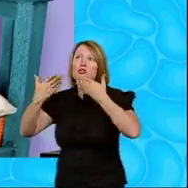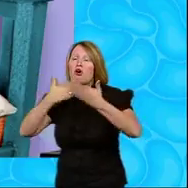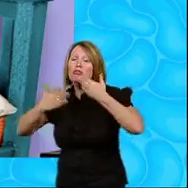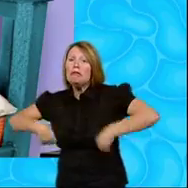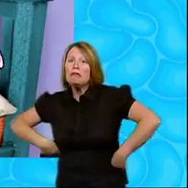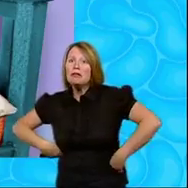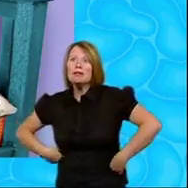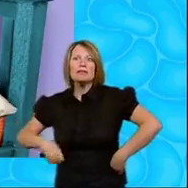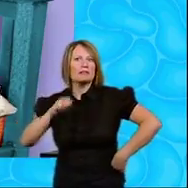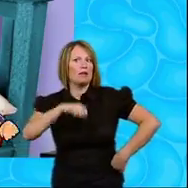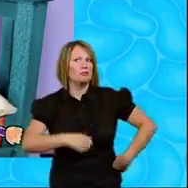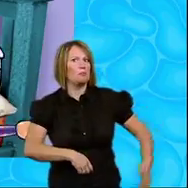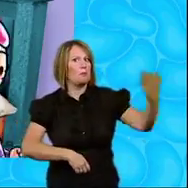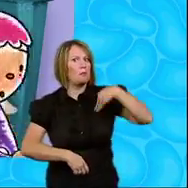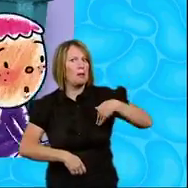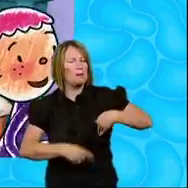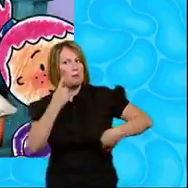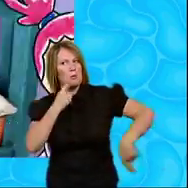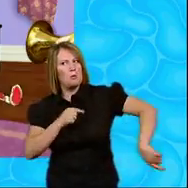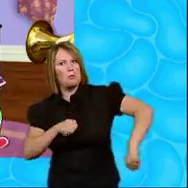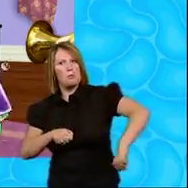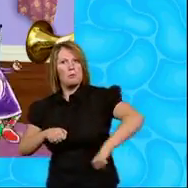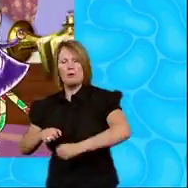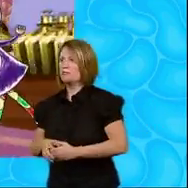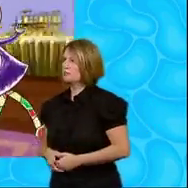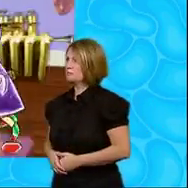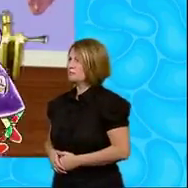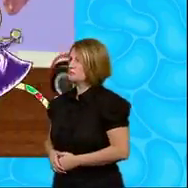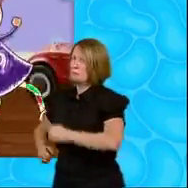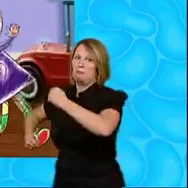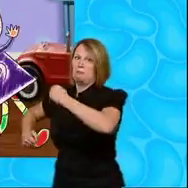story? Yes-a-rooney, positoonie.